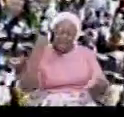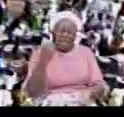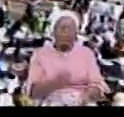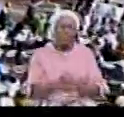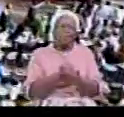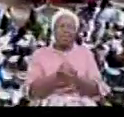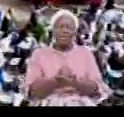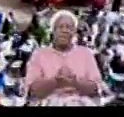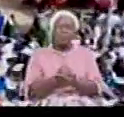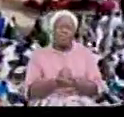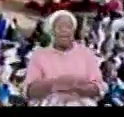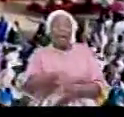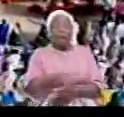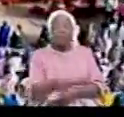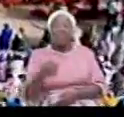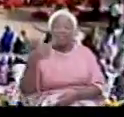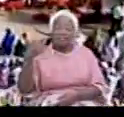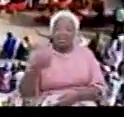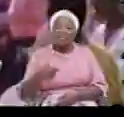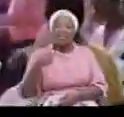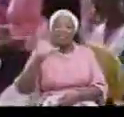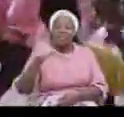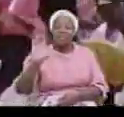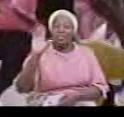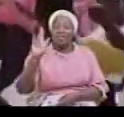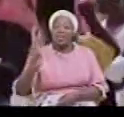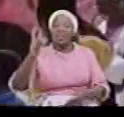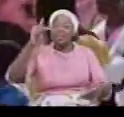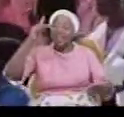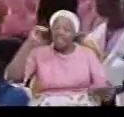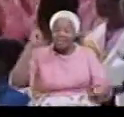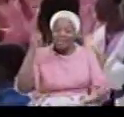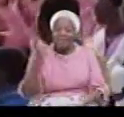Another GCK. Amen.